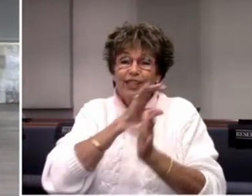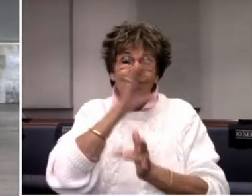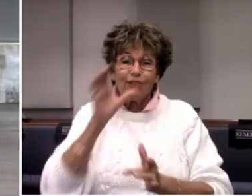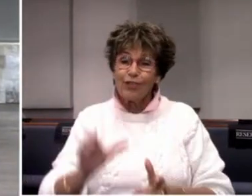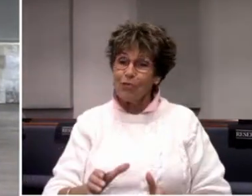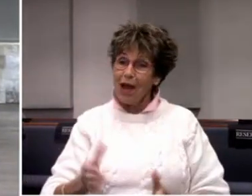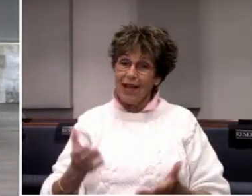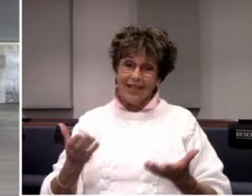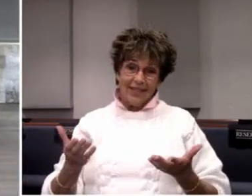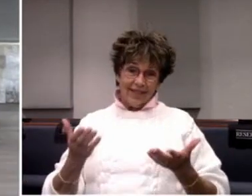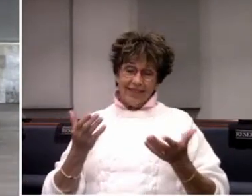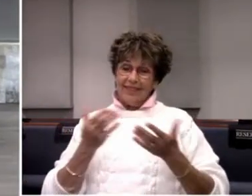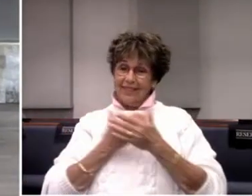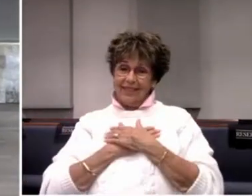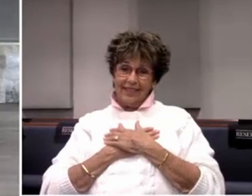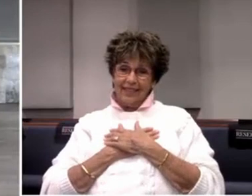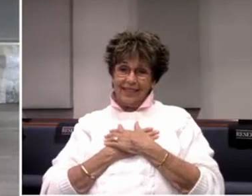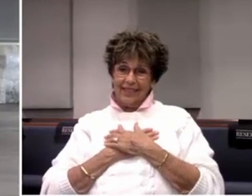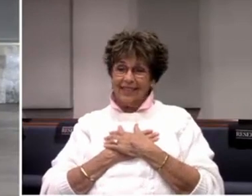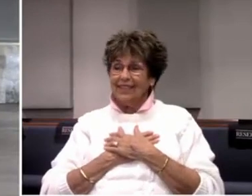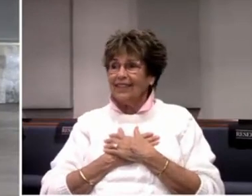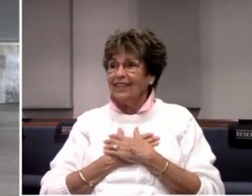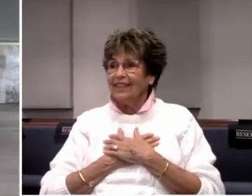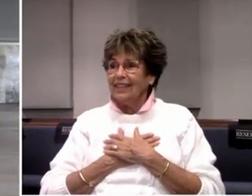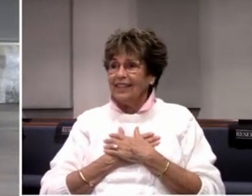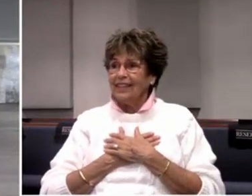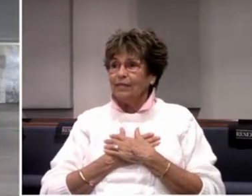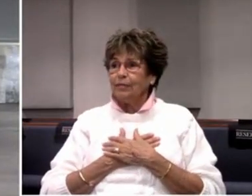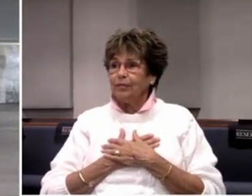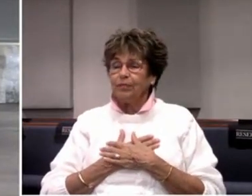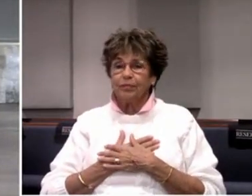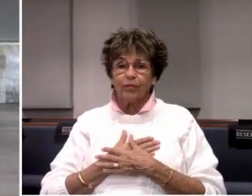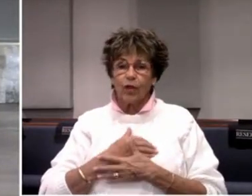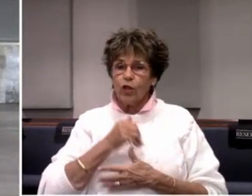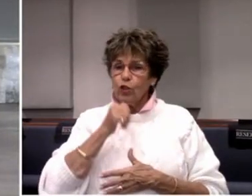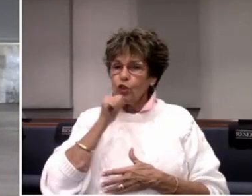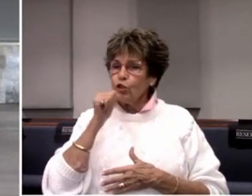that different change. Recompensing to no man